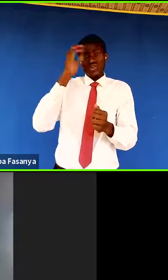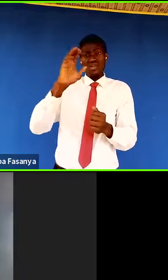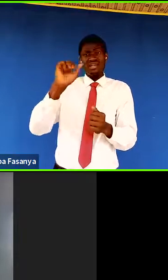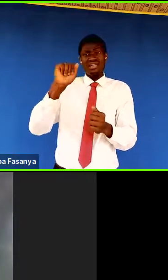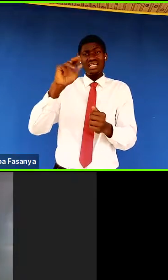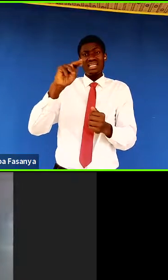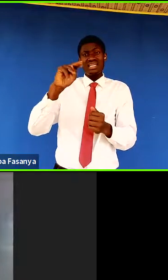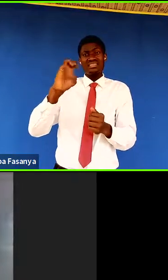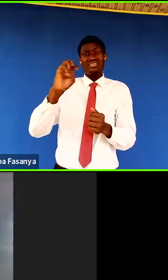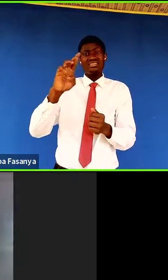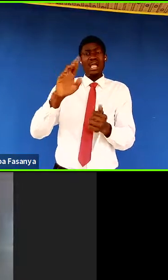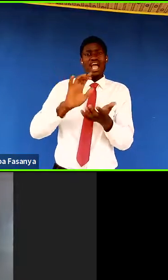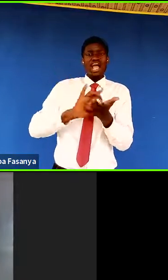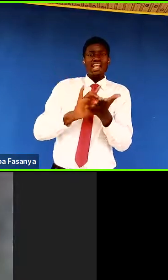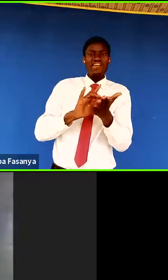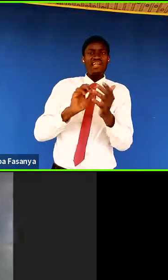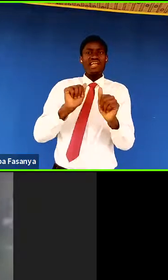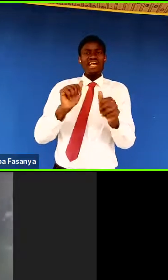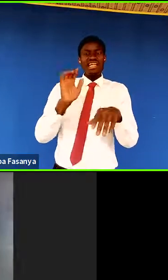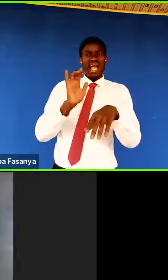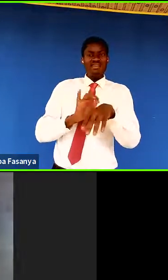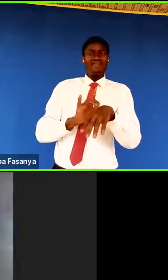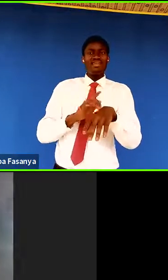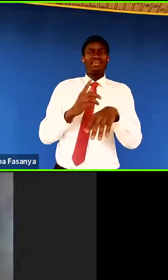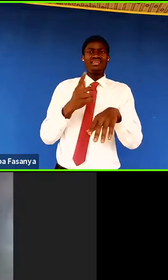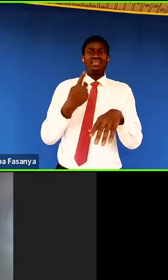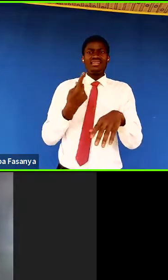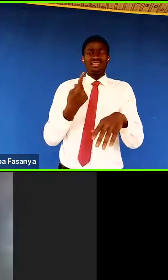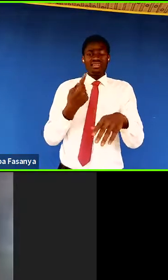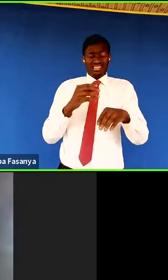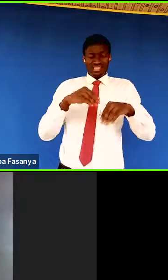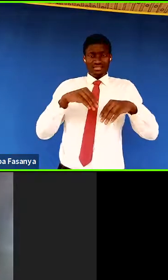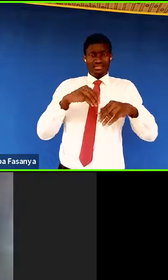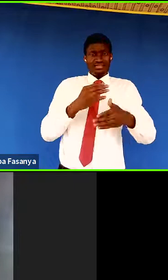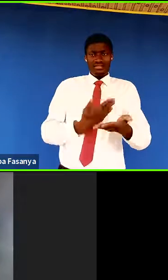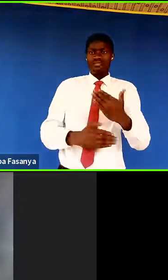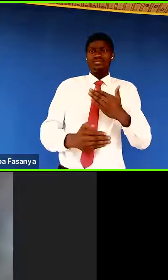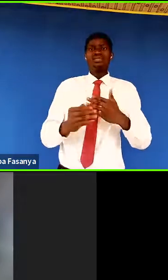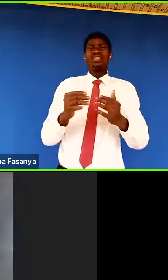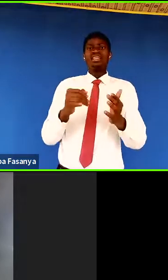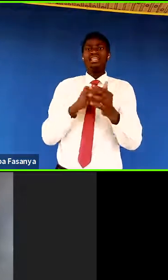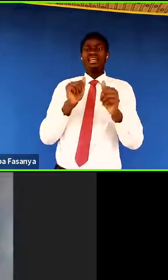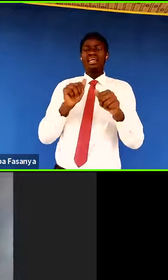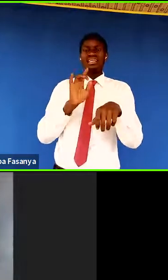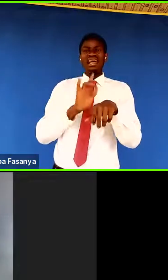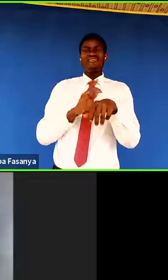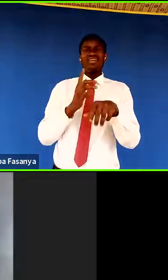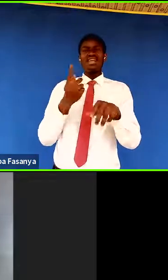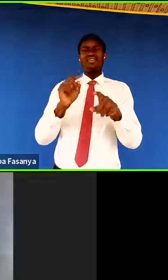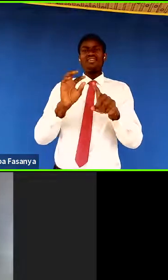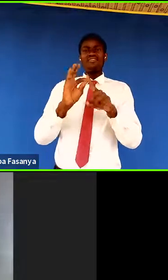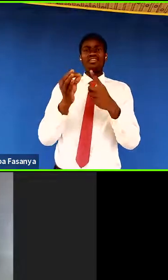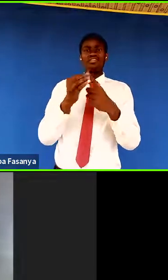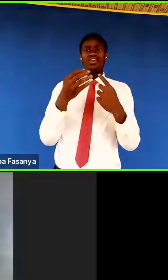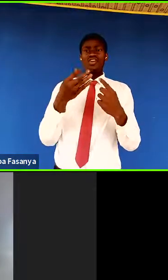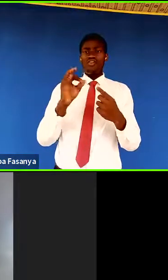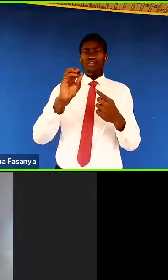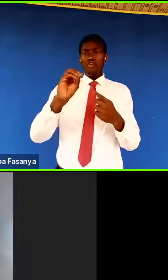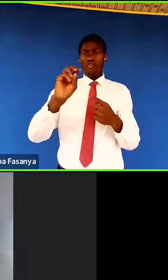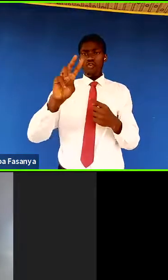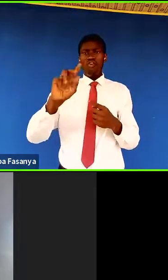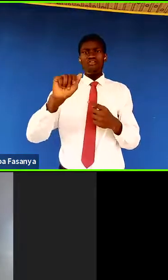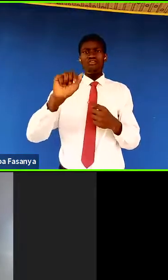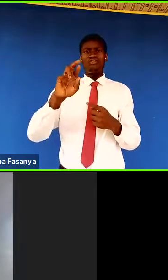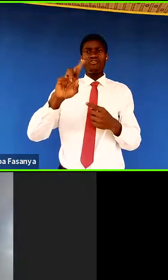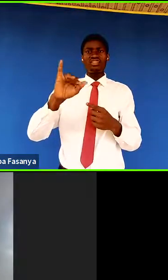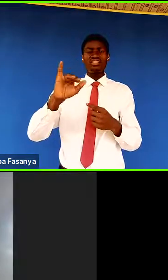ovaries, it can affect the testes, and so affects the function of both the ovaries and testes when you use them. So it started with such